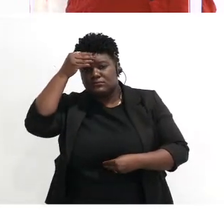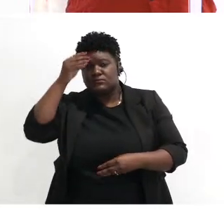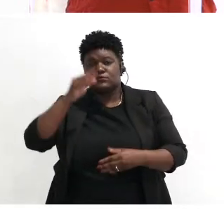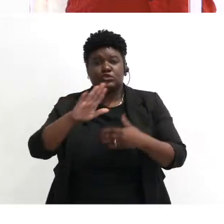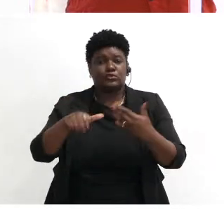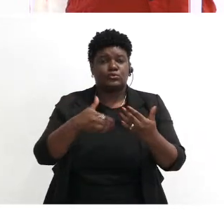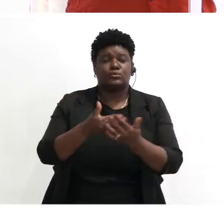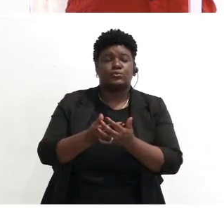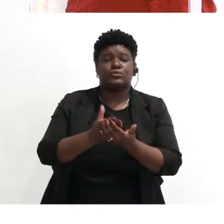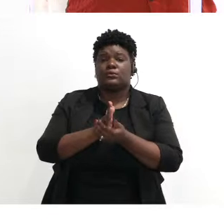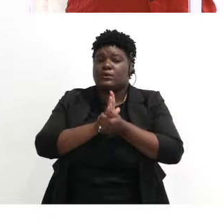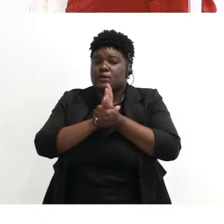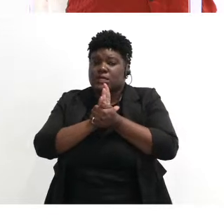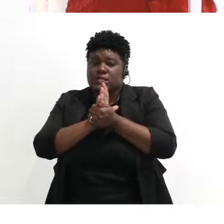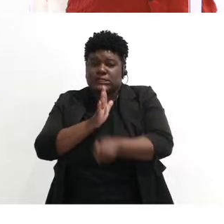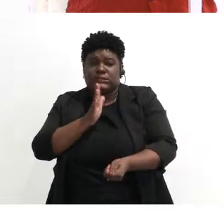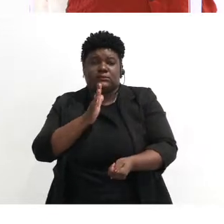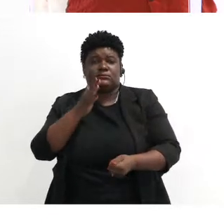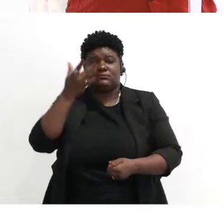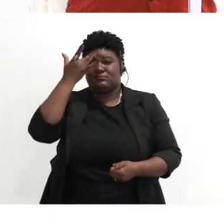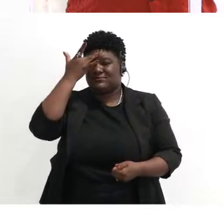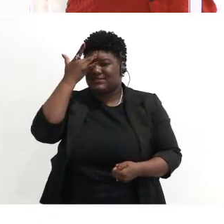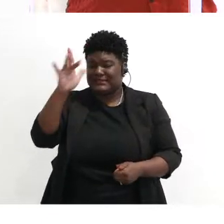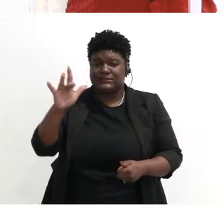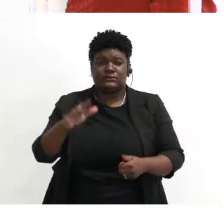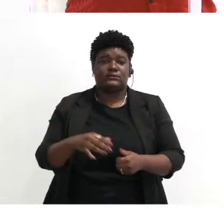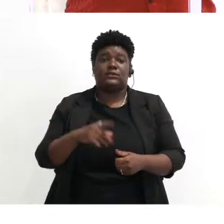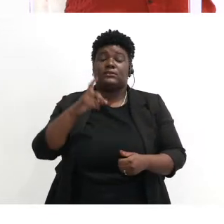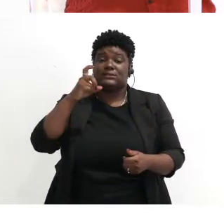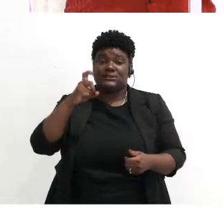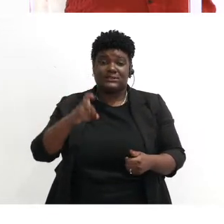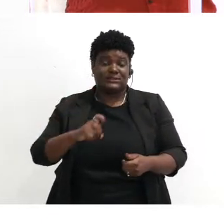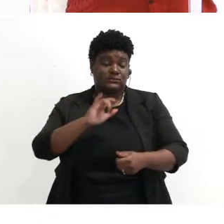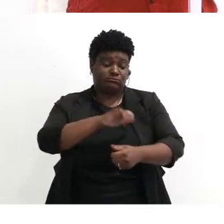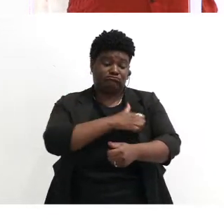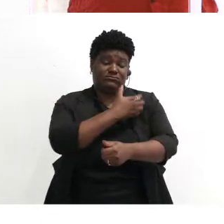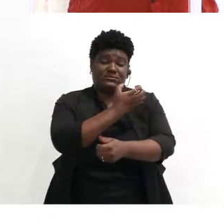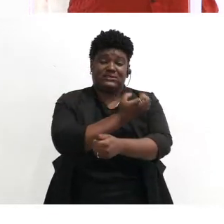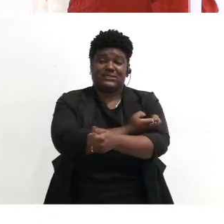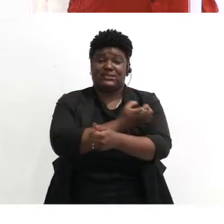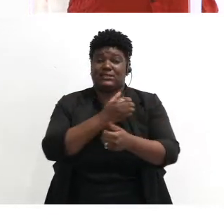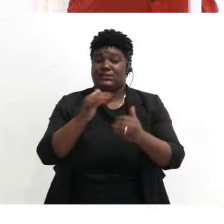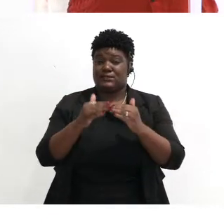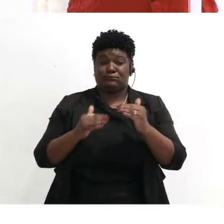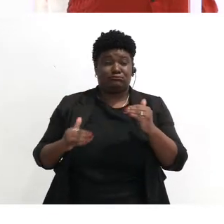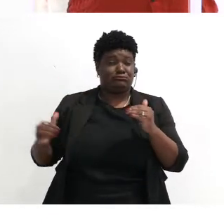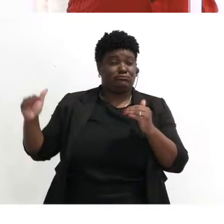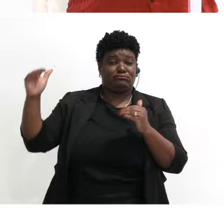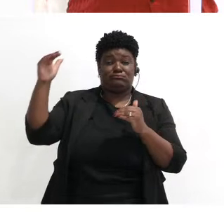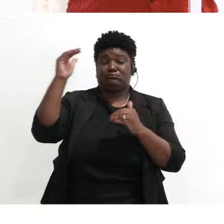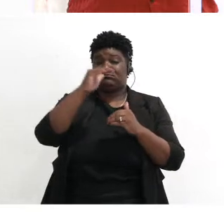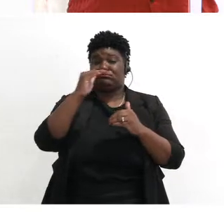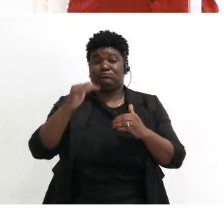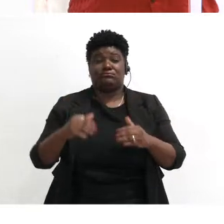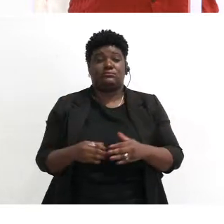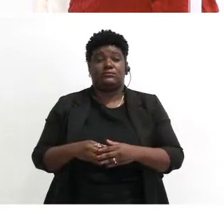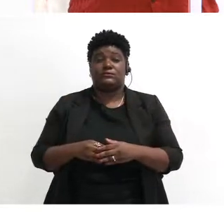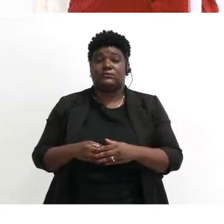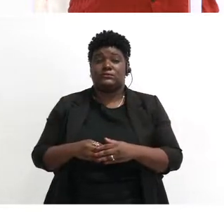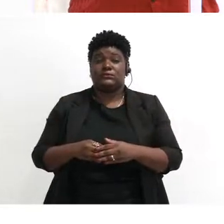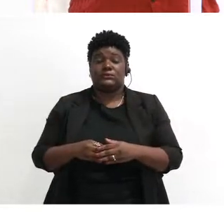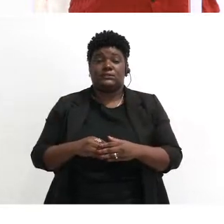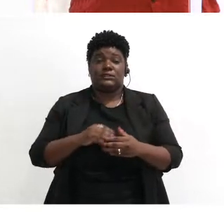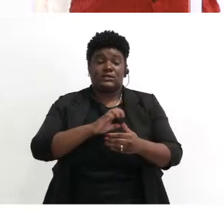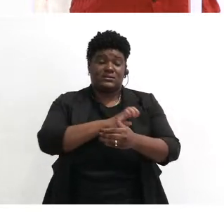meaning high computing power, high speed, high bandwidth, low latency, low power consumption if possible,